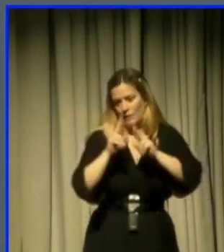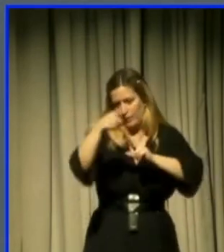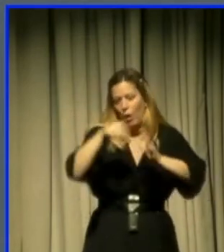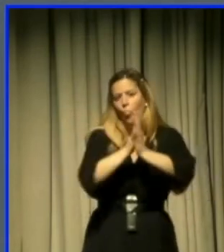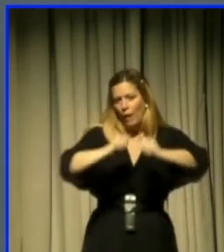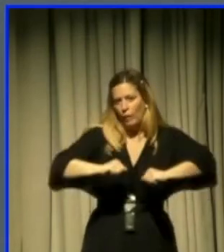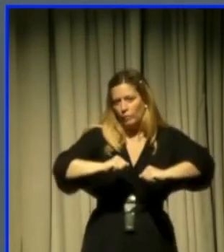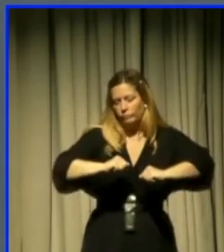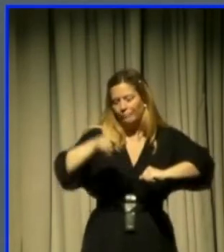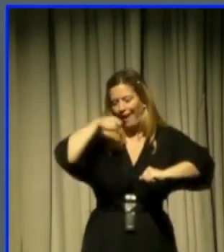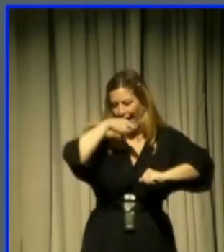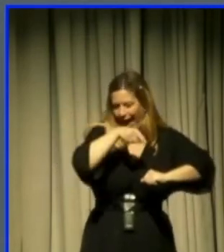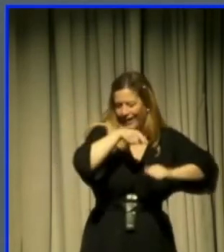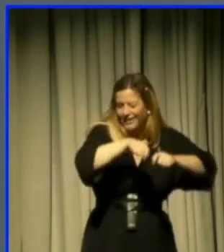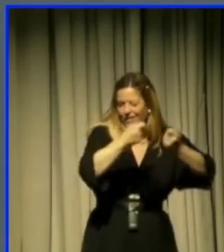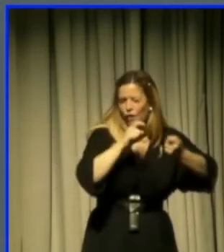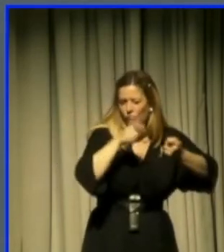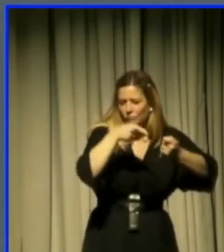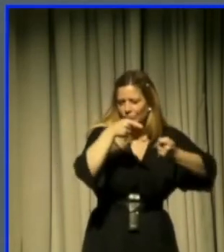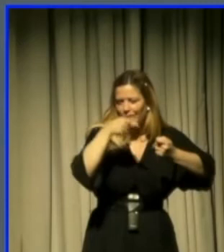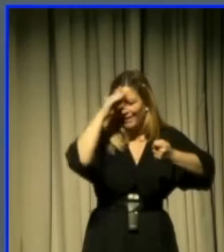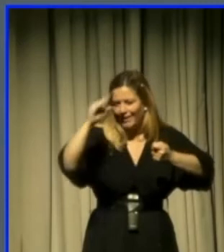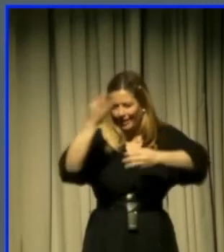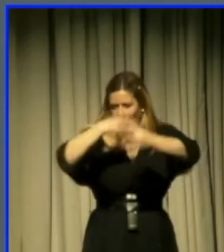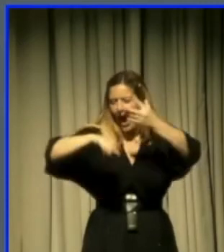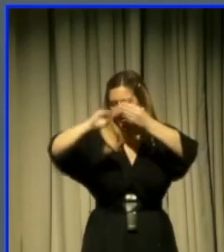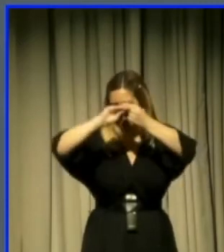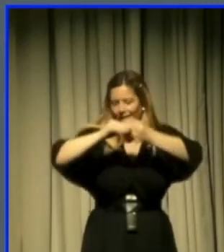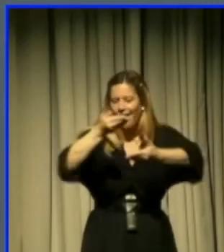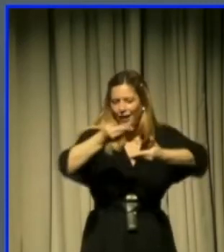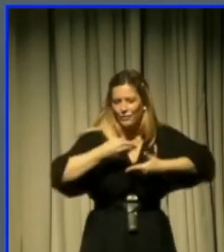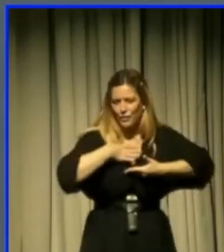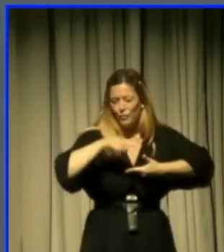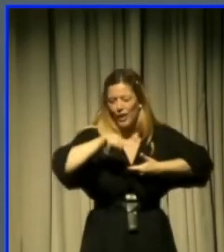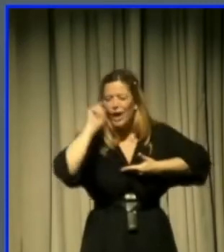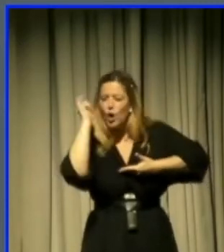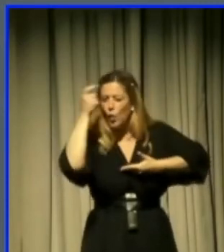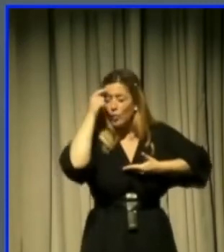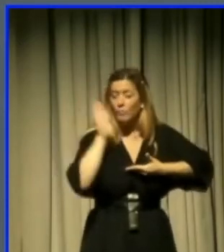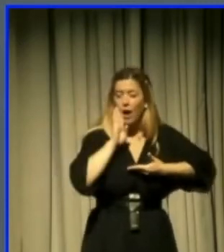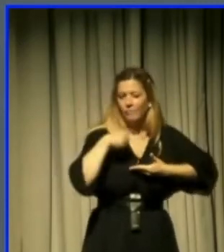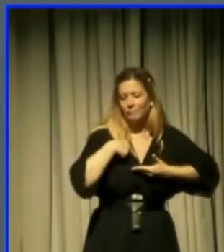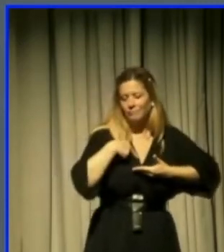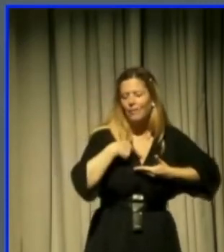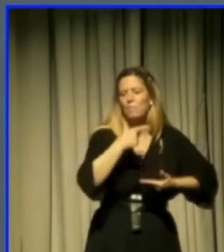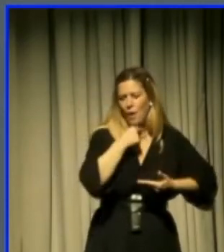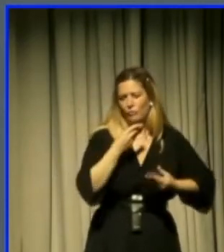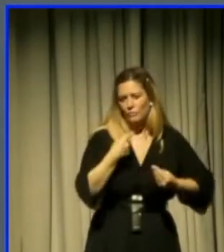So this is a concept I'm really fond of lately. So all my team here, it's complaining that I'm talking about this kind of